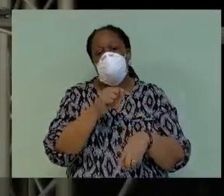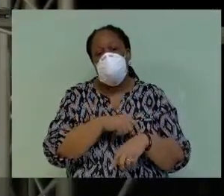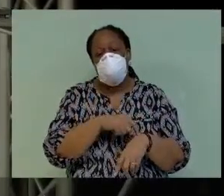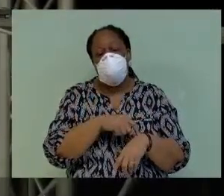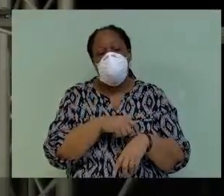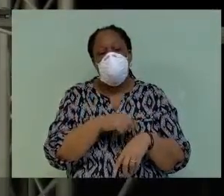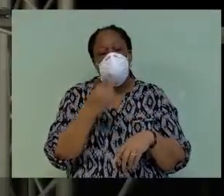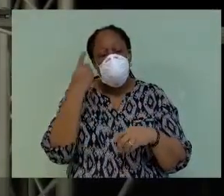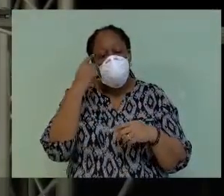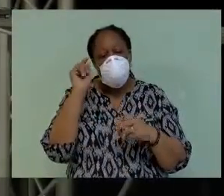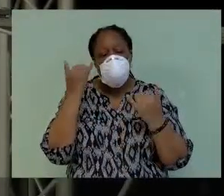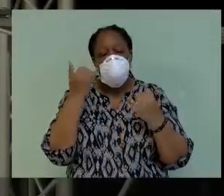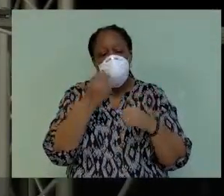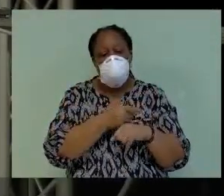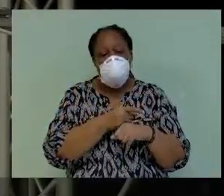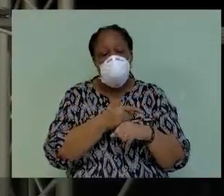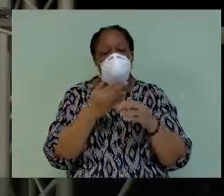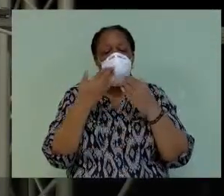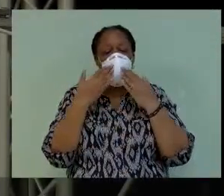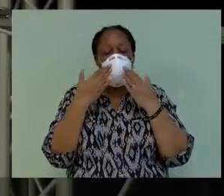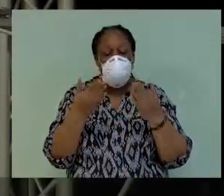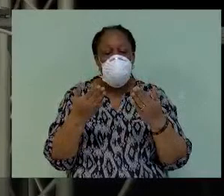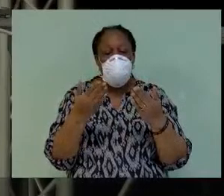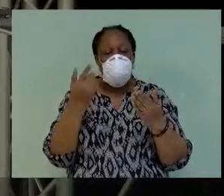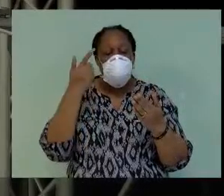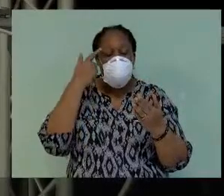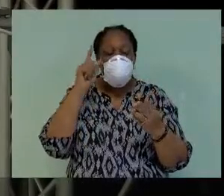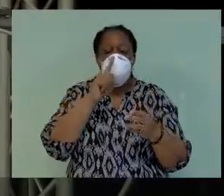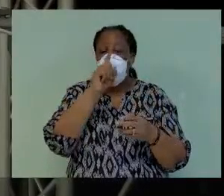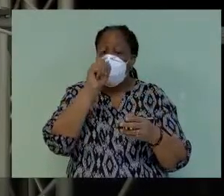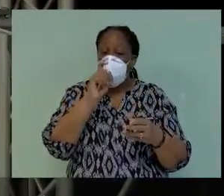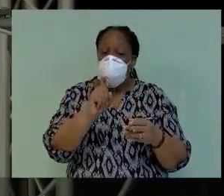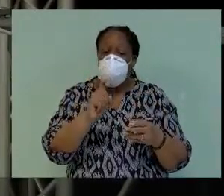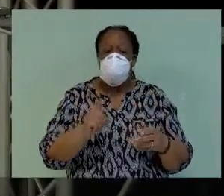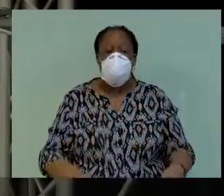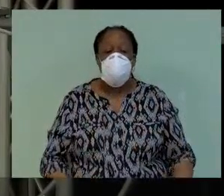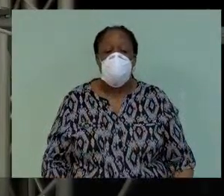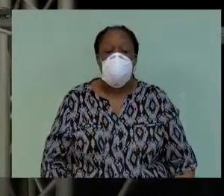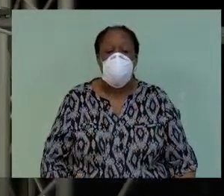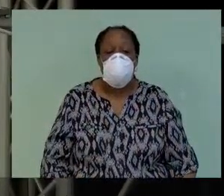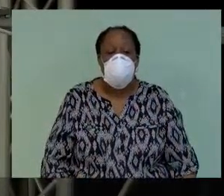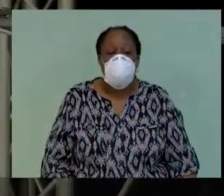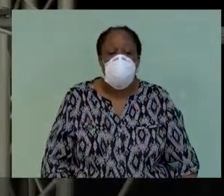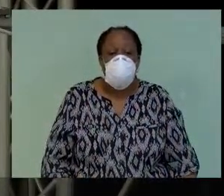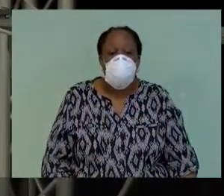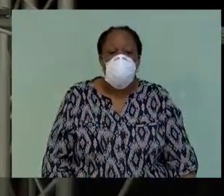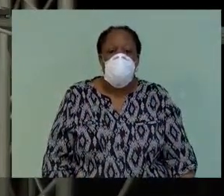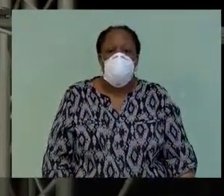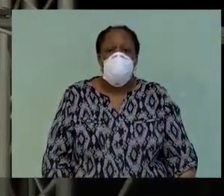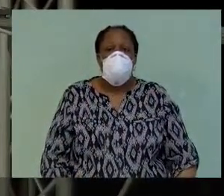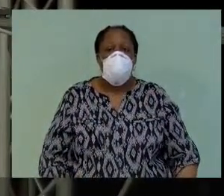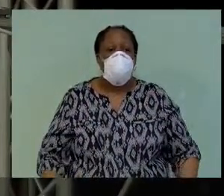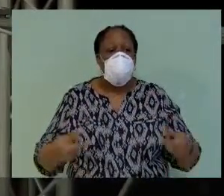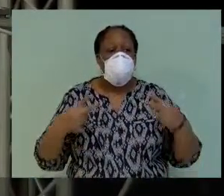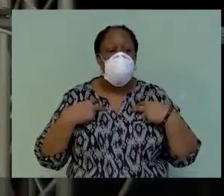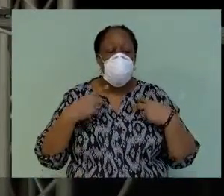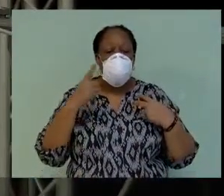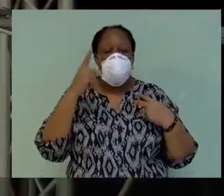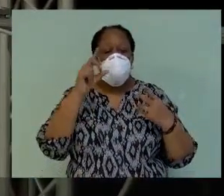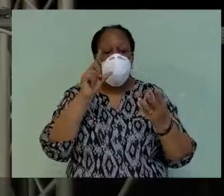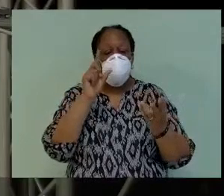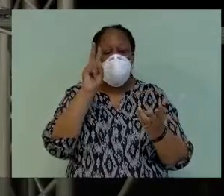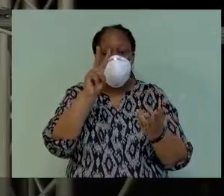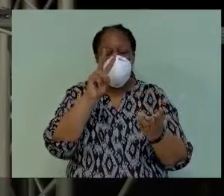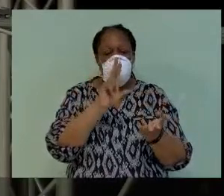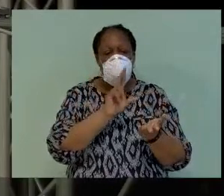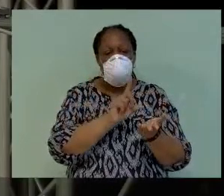segment for today. Thank you very much for your questions. I have 2 announcements. The first one